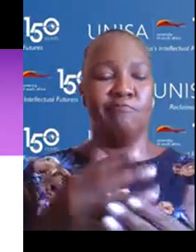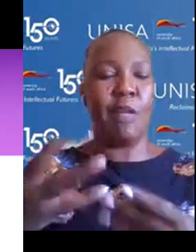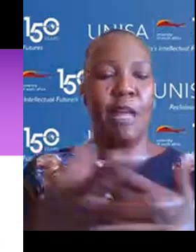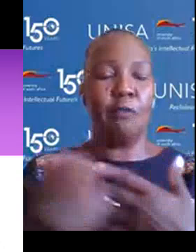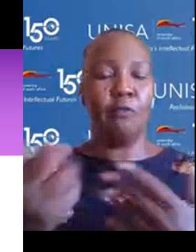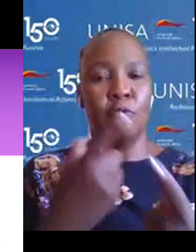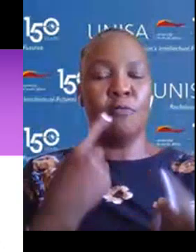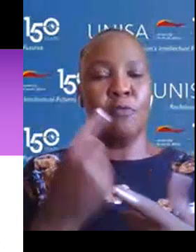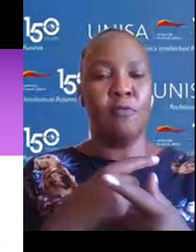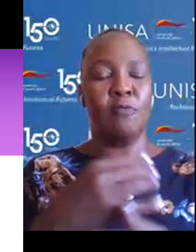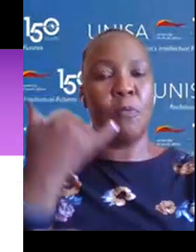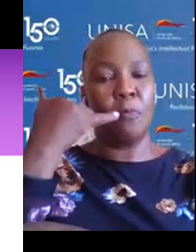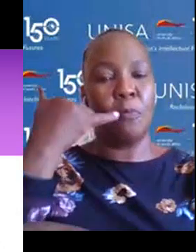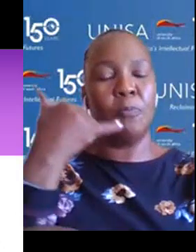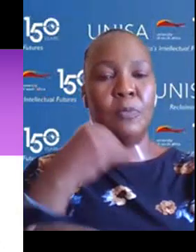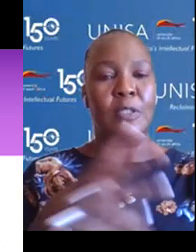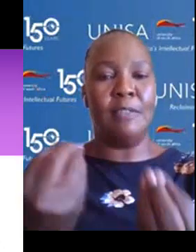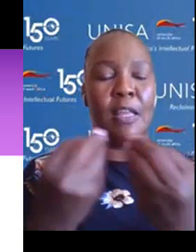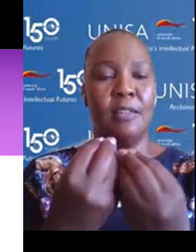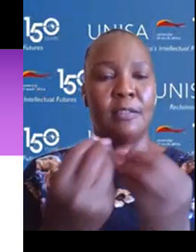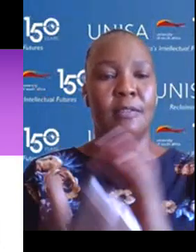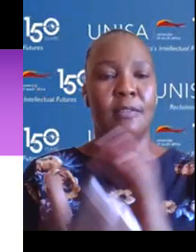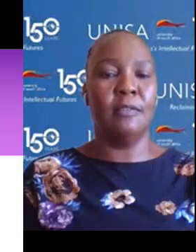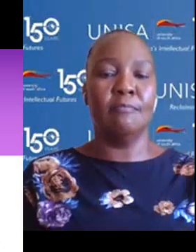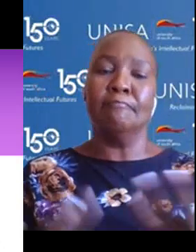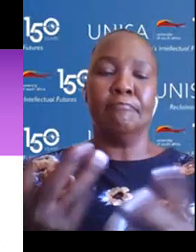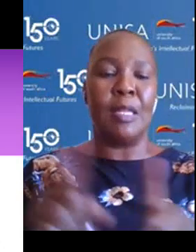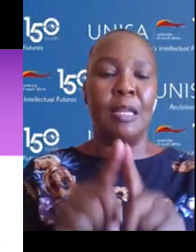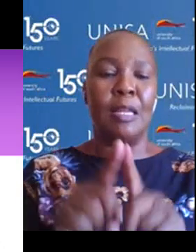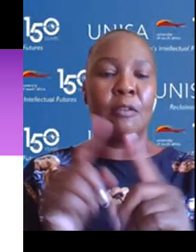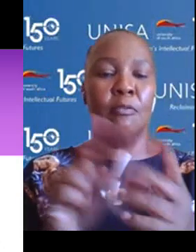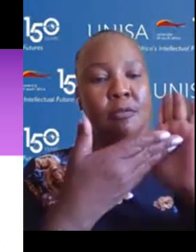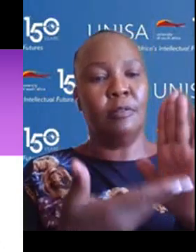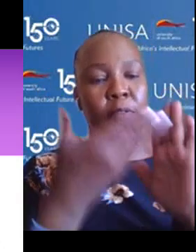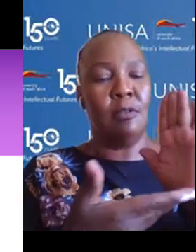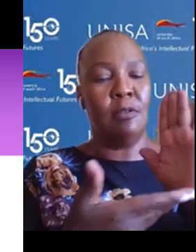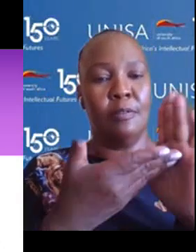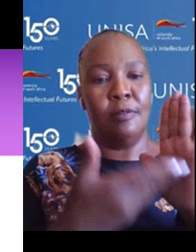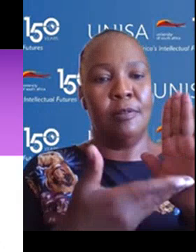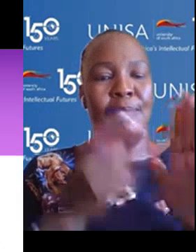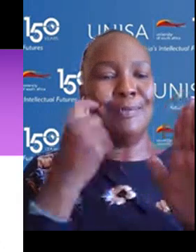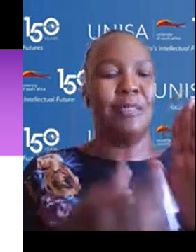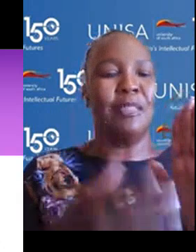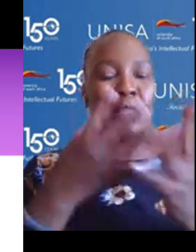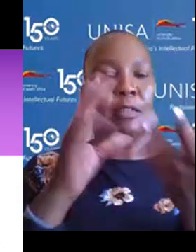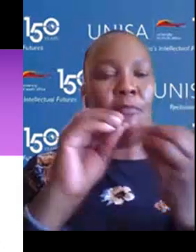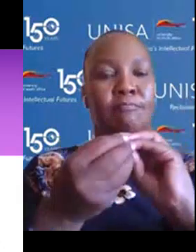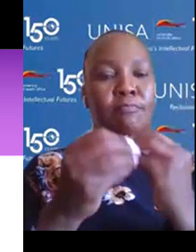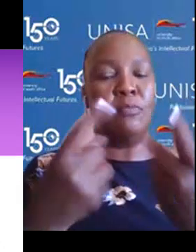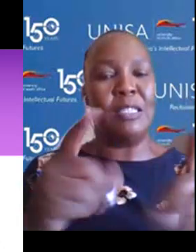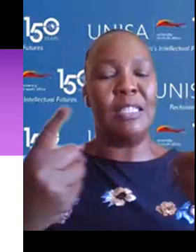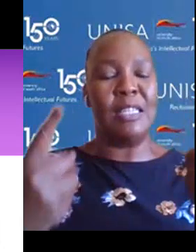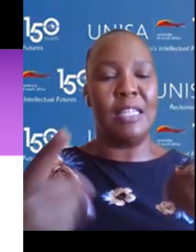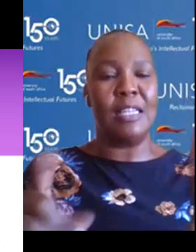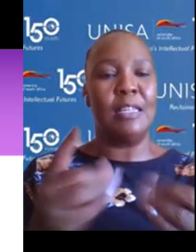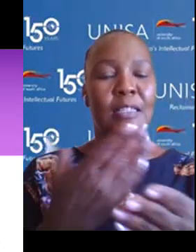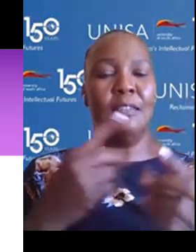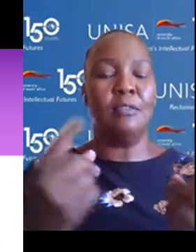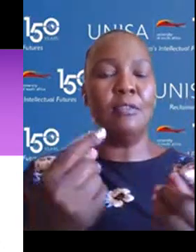the app on your mobile device. So as you can see here, the interface is very easy. You create different notebooks. That's on